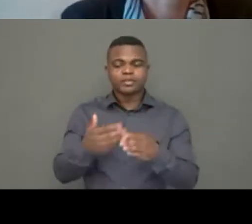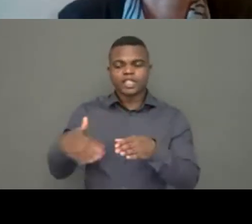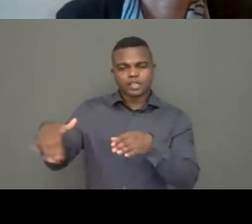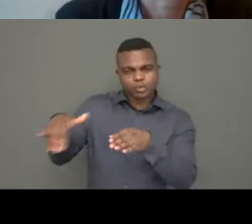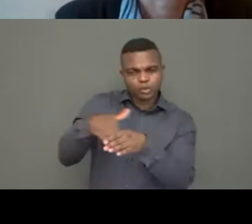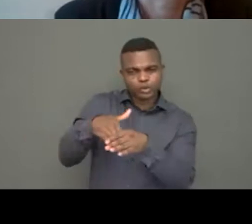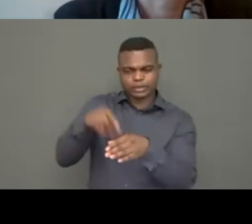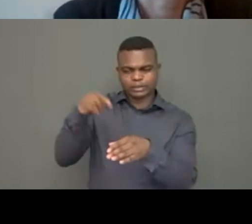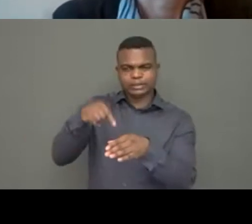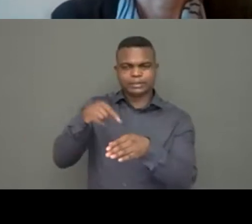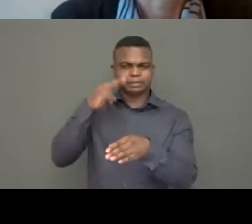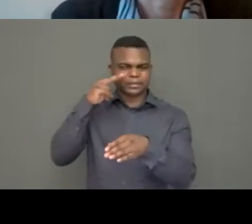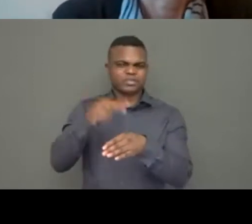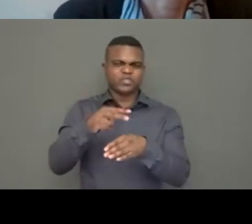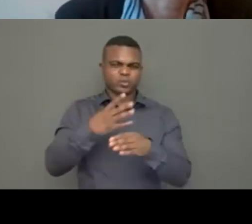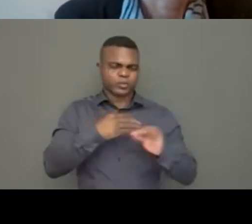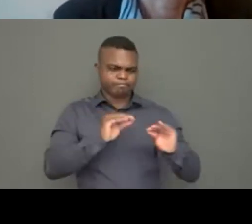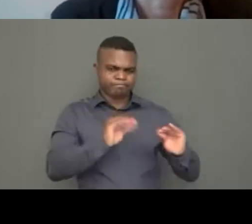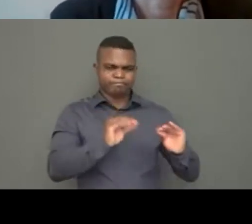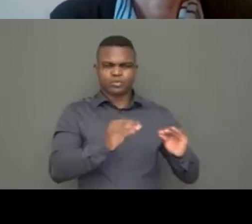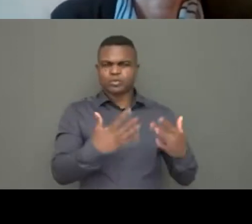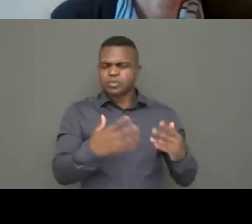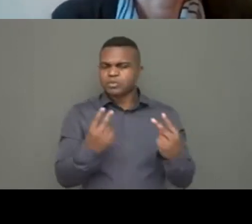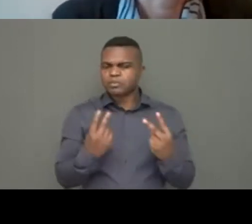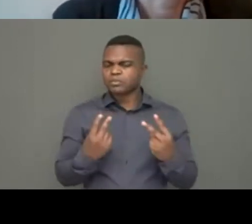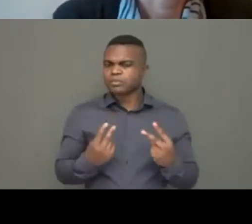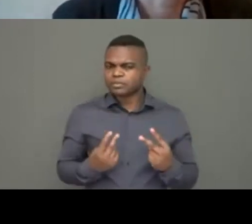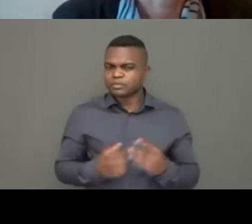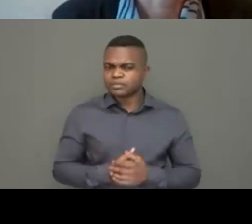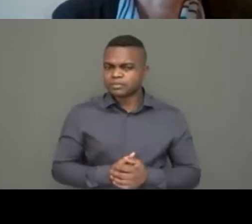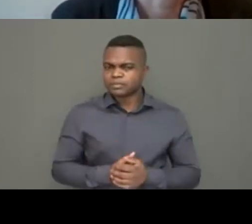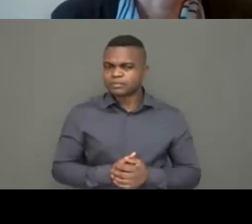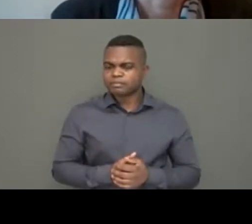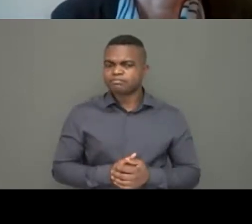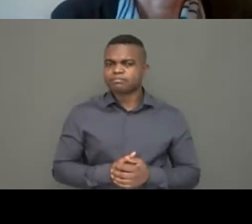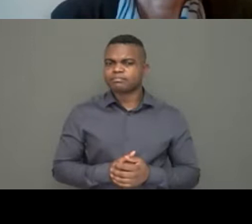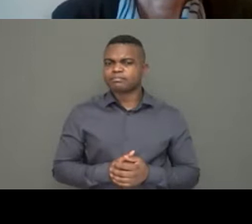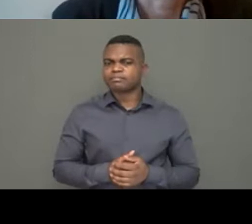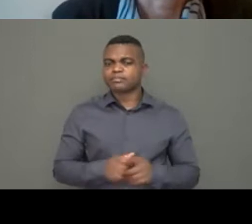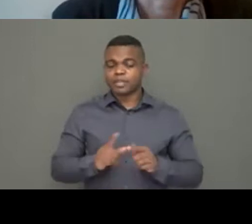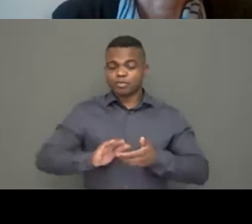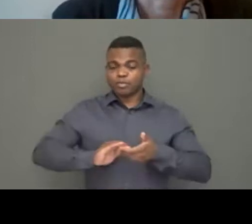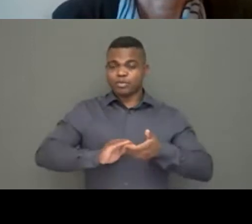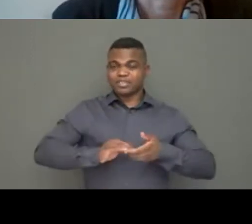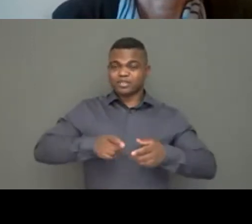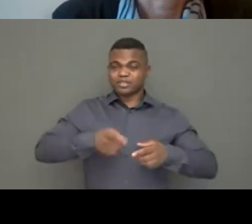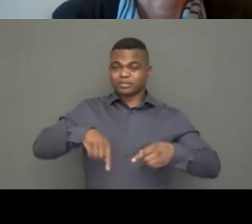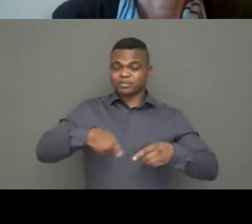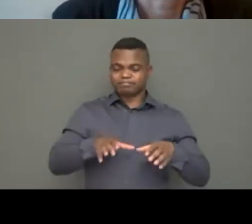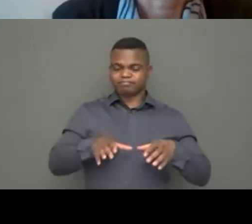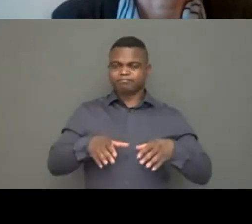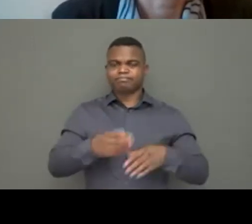level of our organization, from the board to the staff, because we are sure